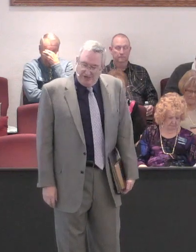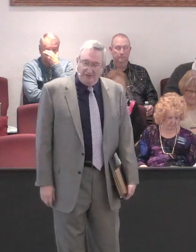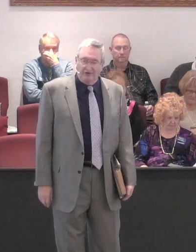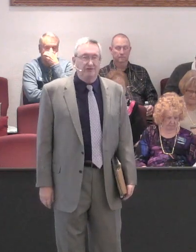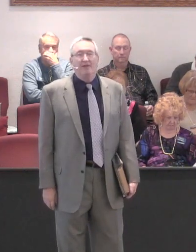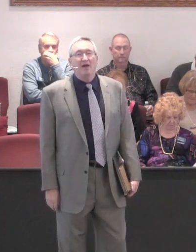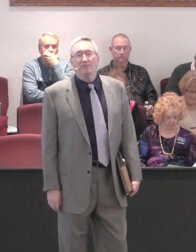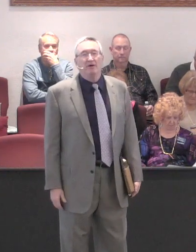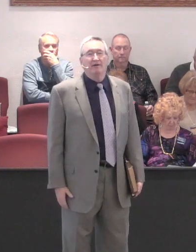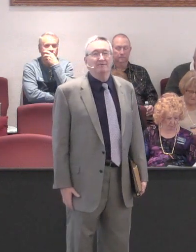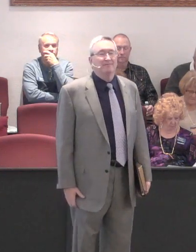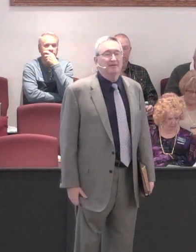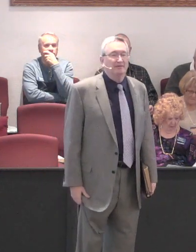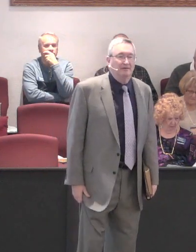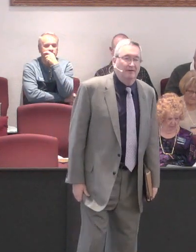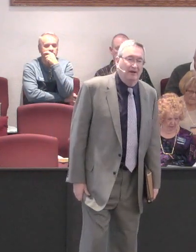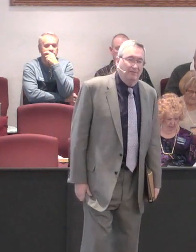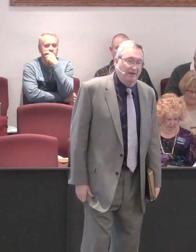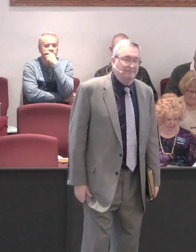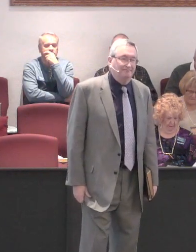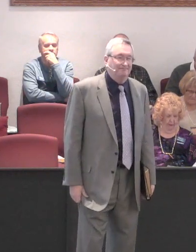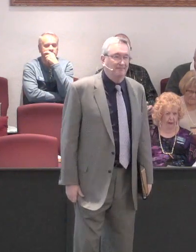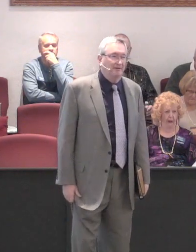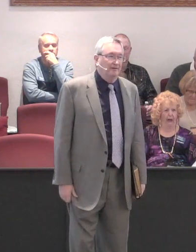In Jesus' name I pray.